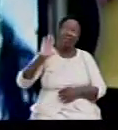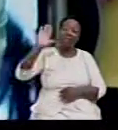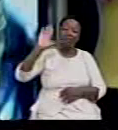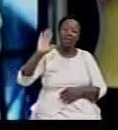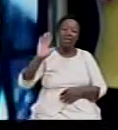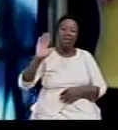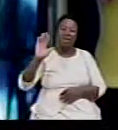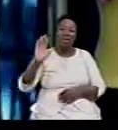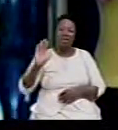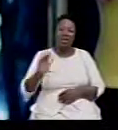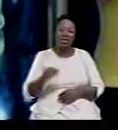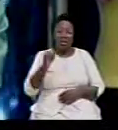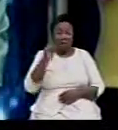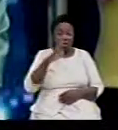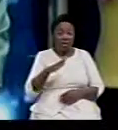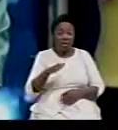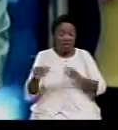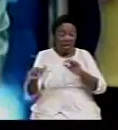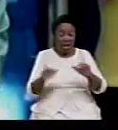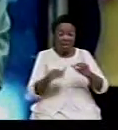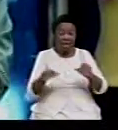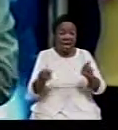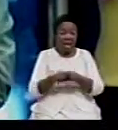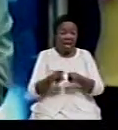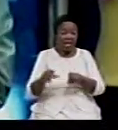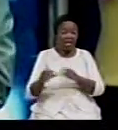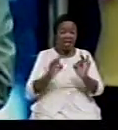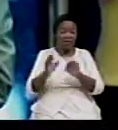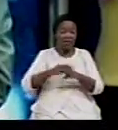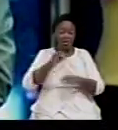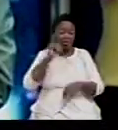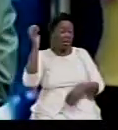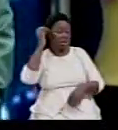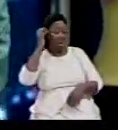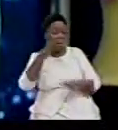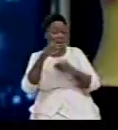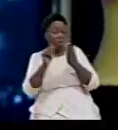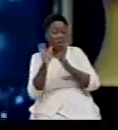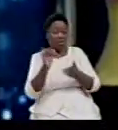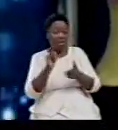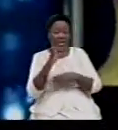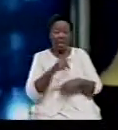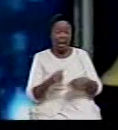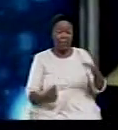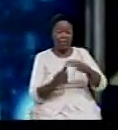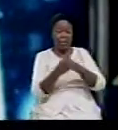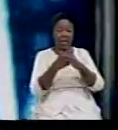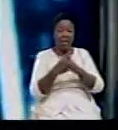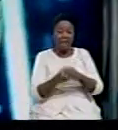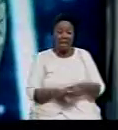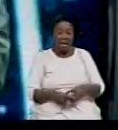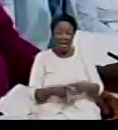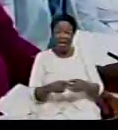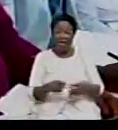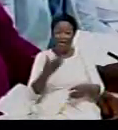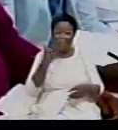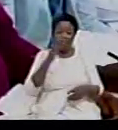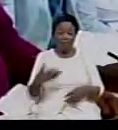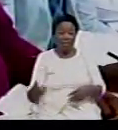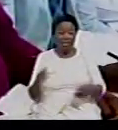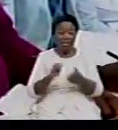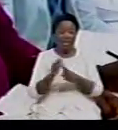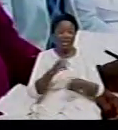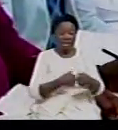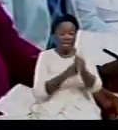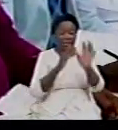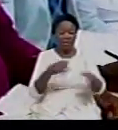she didn't hear all those things that appeared negative. Send her away. Negative. She's